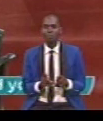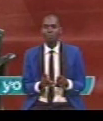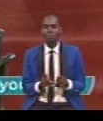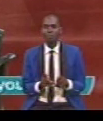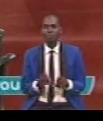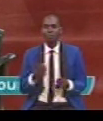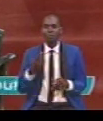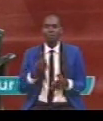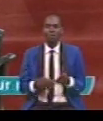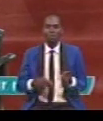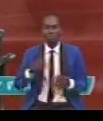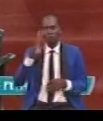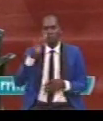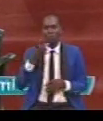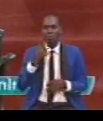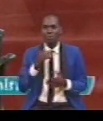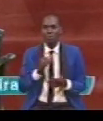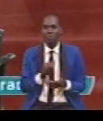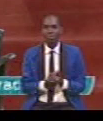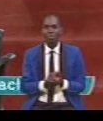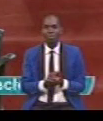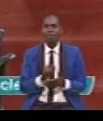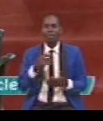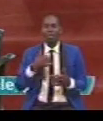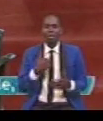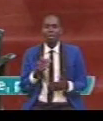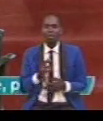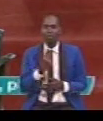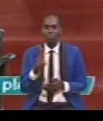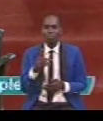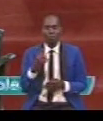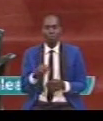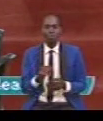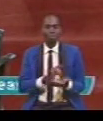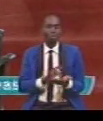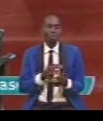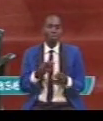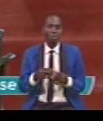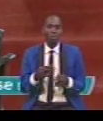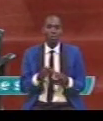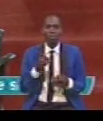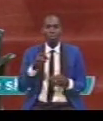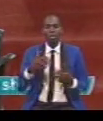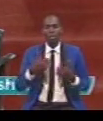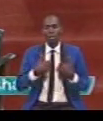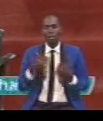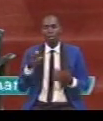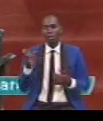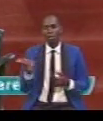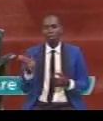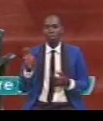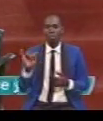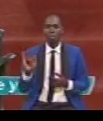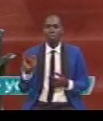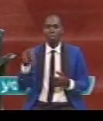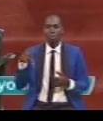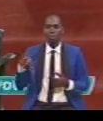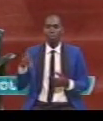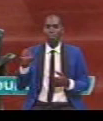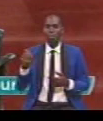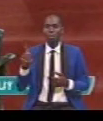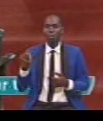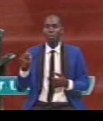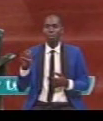he was describing, basically he's already used medical terms. He was hypertensive. Because of the hypertension,